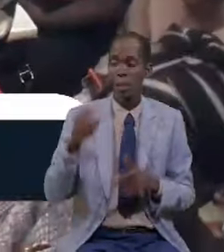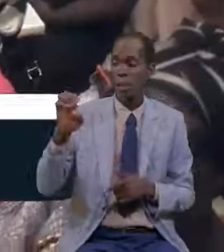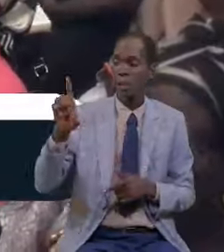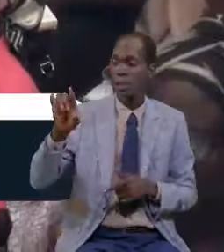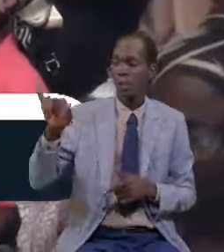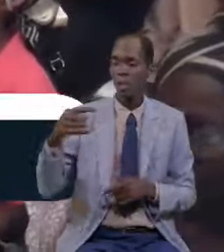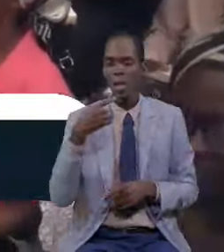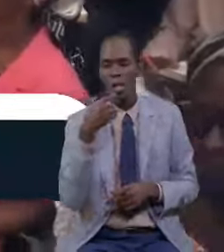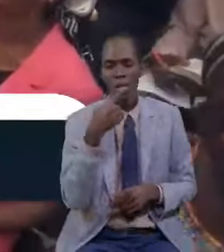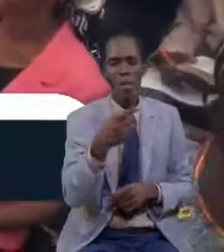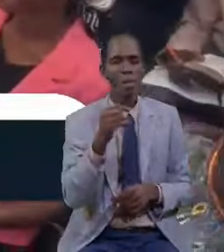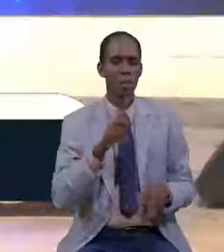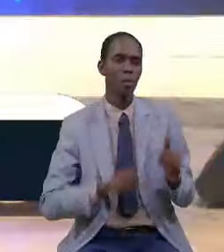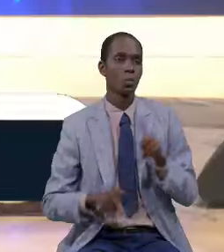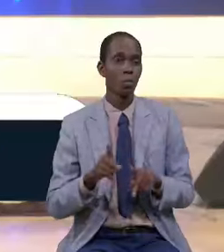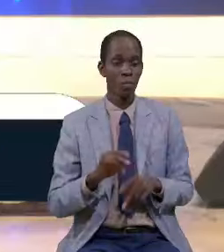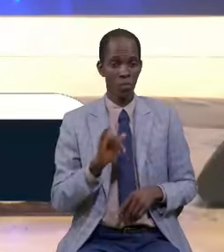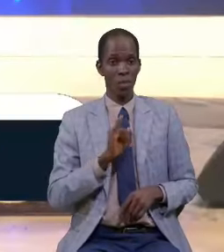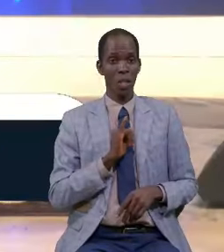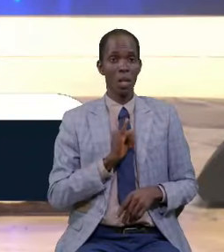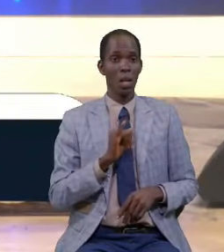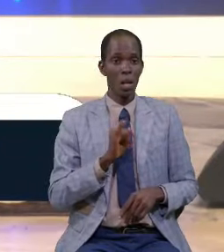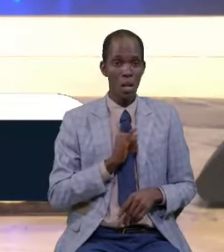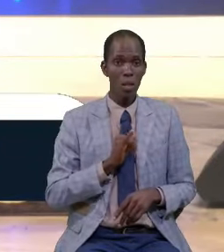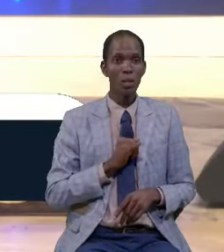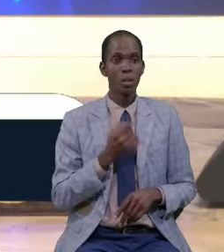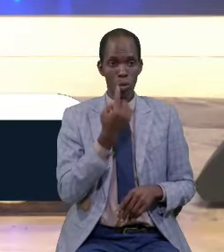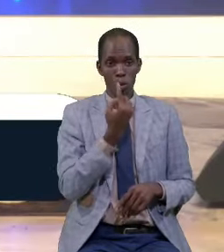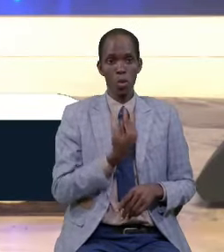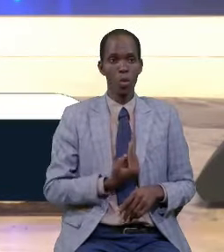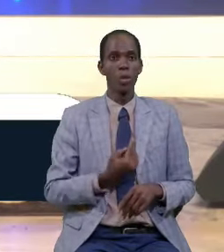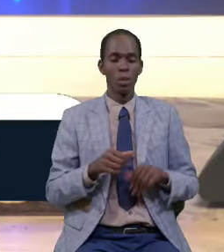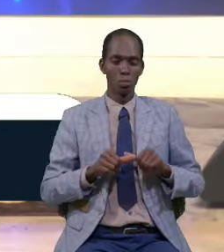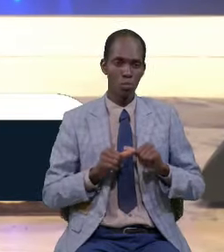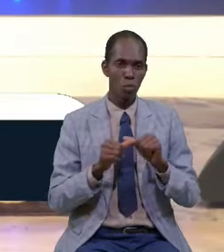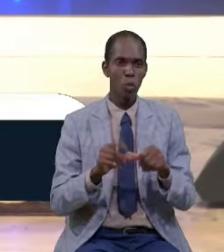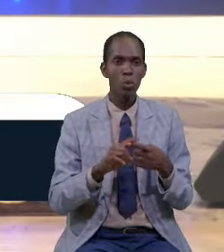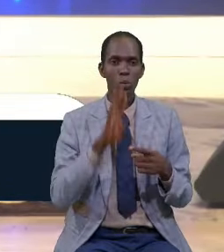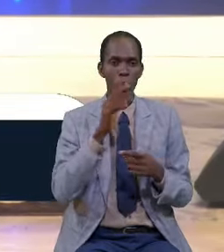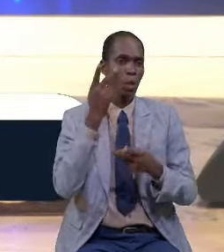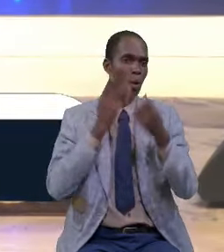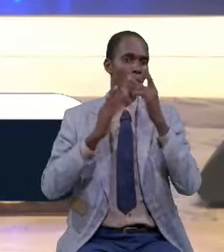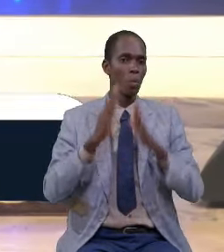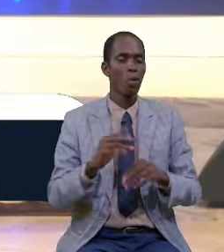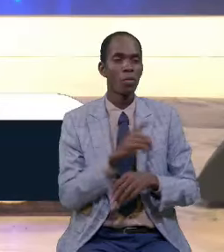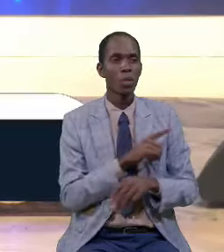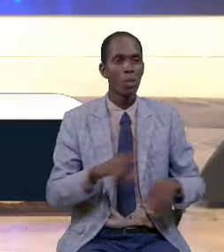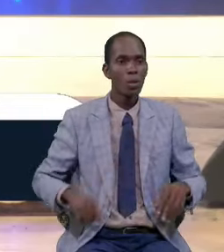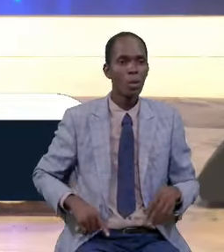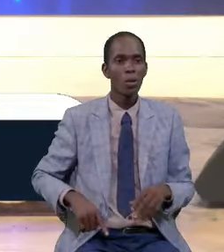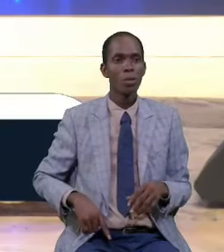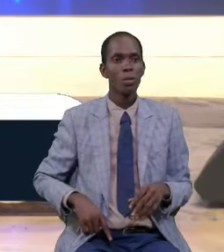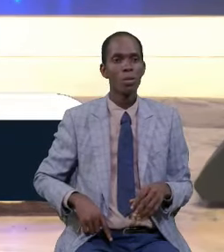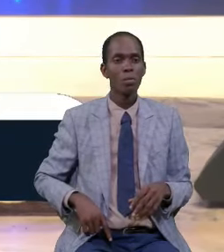people, I only remain a prophet of the Lord. But Baal's